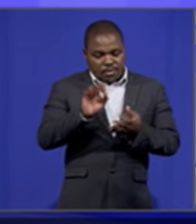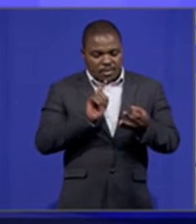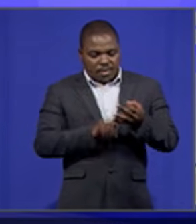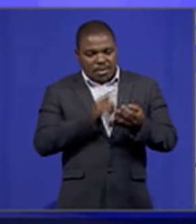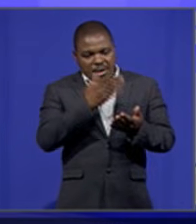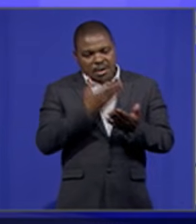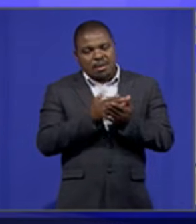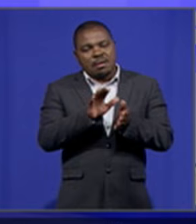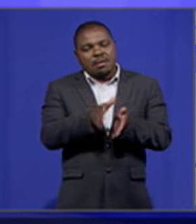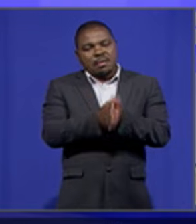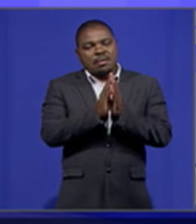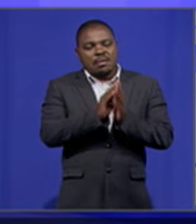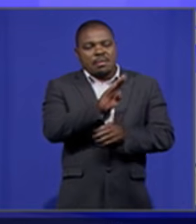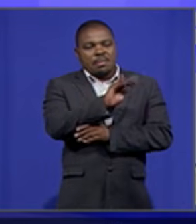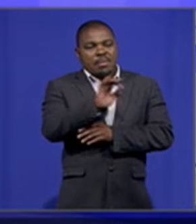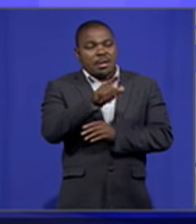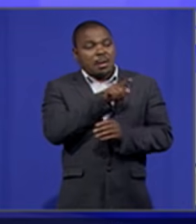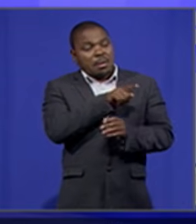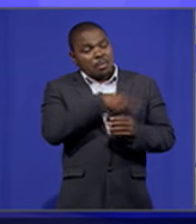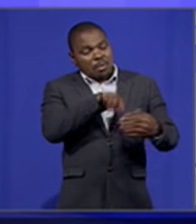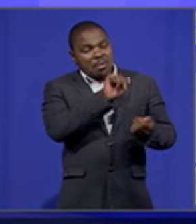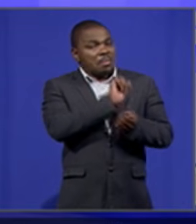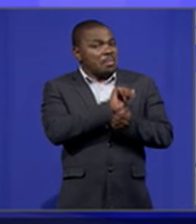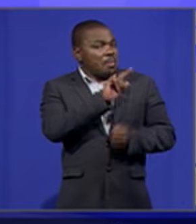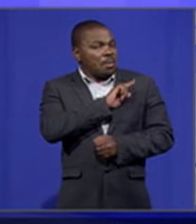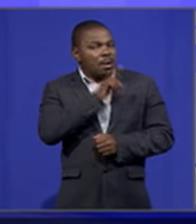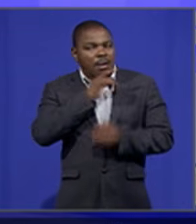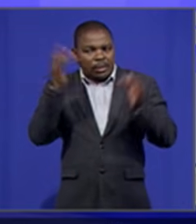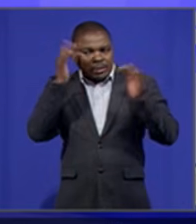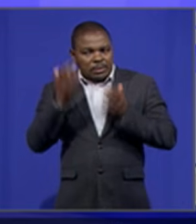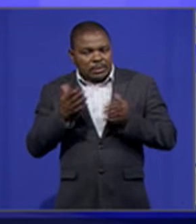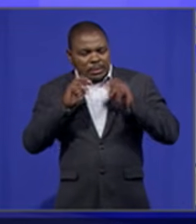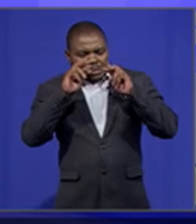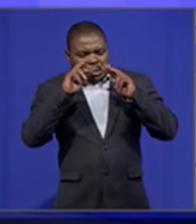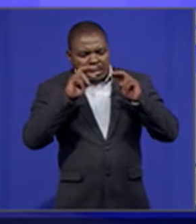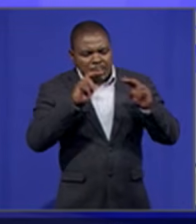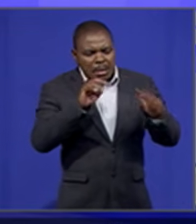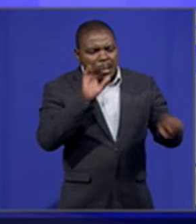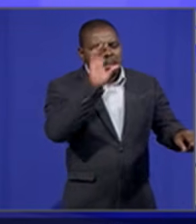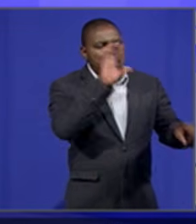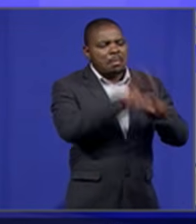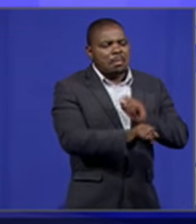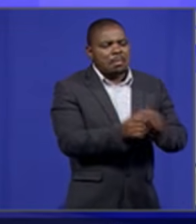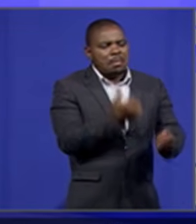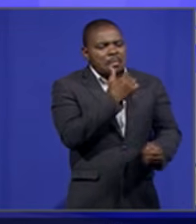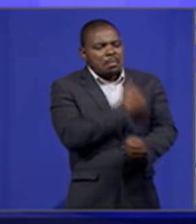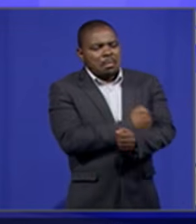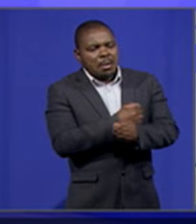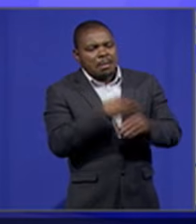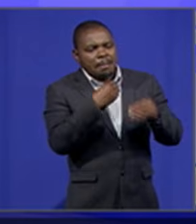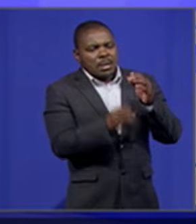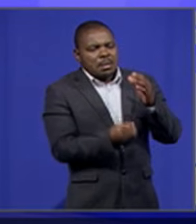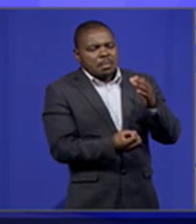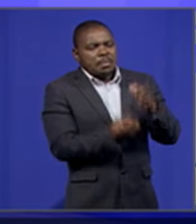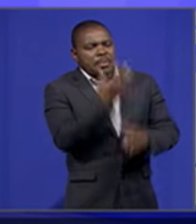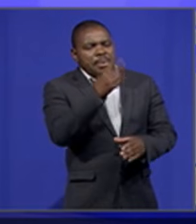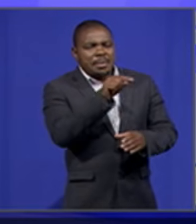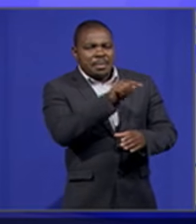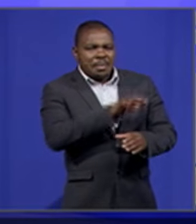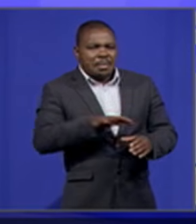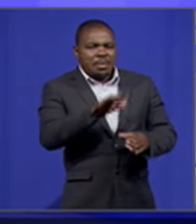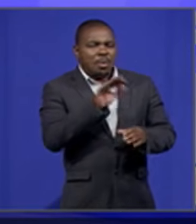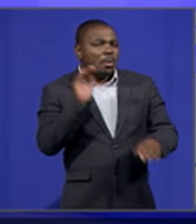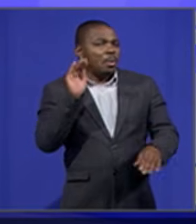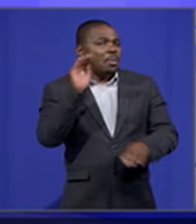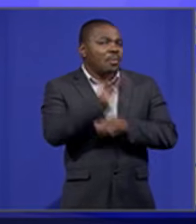bona ya beile. Ba golegile go latela lesolo la bohlodi leo le lotilego mohlala wa lefelo la go tšweletša diokobatši ka moo go sego molaong la go